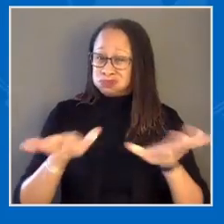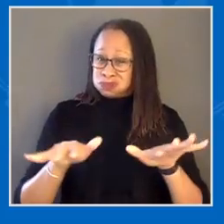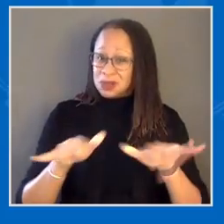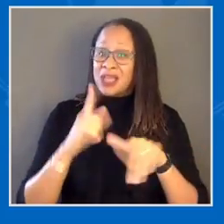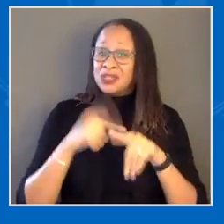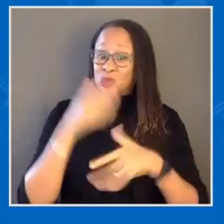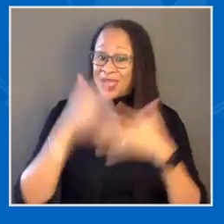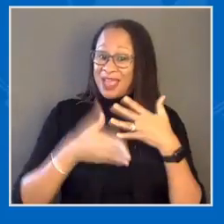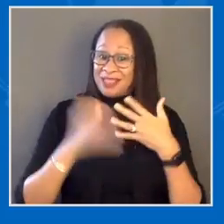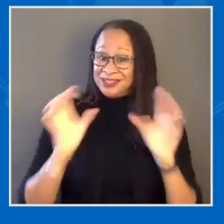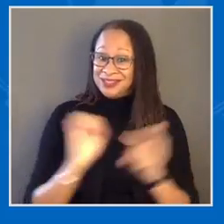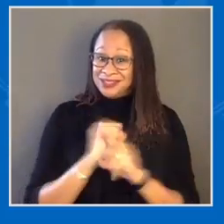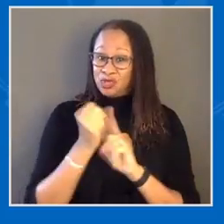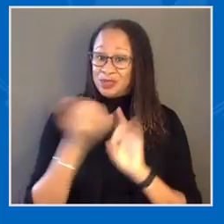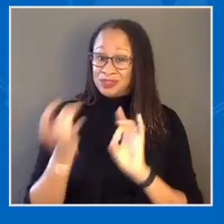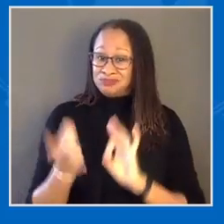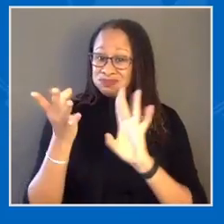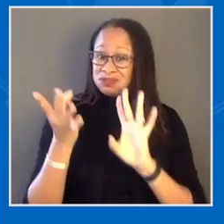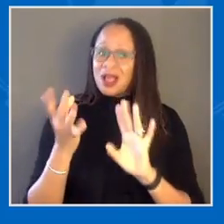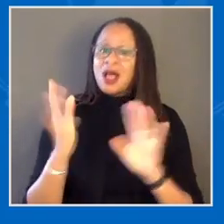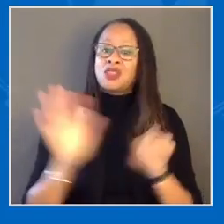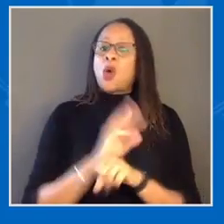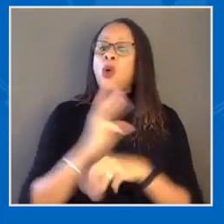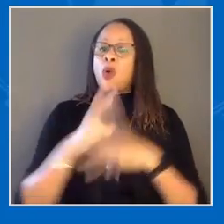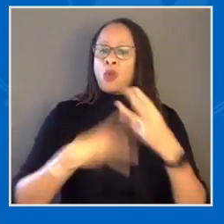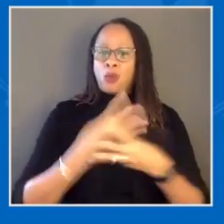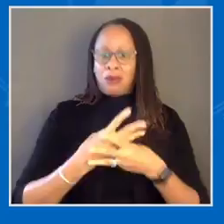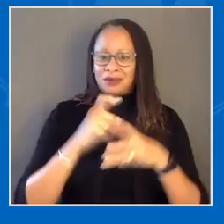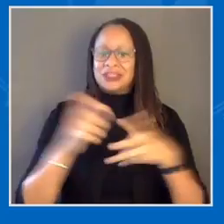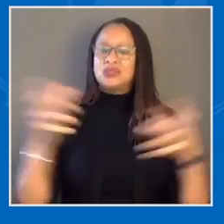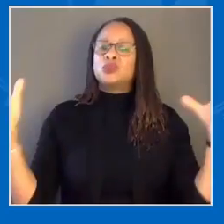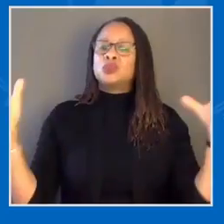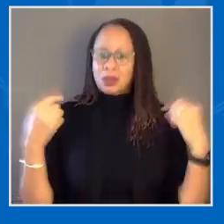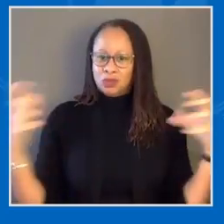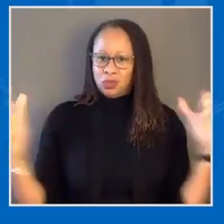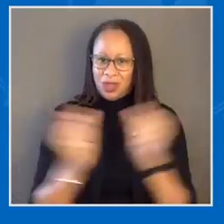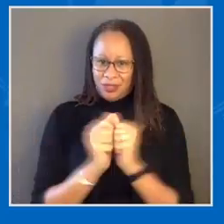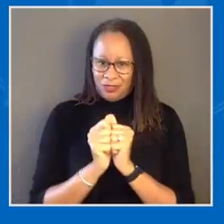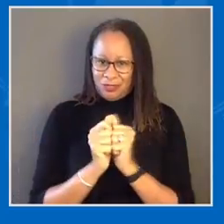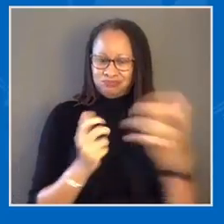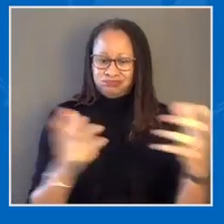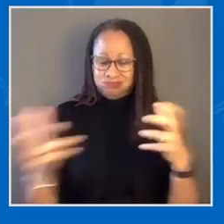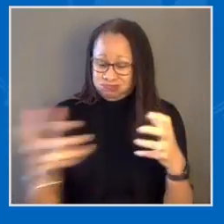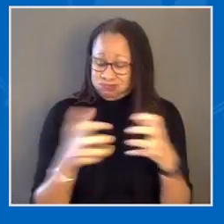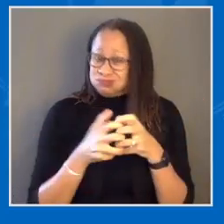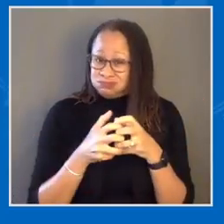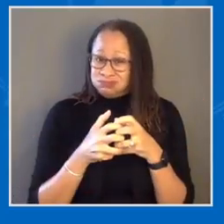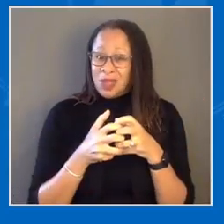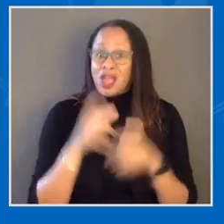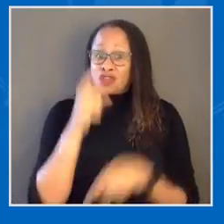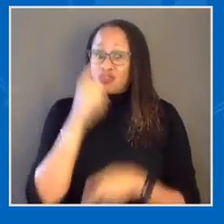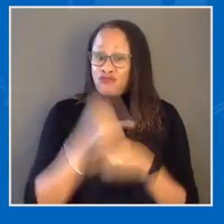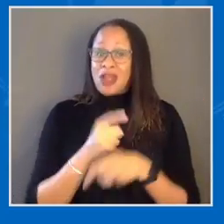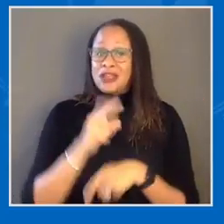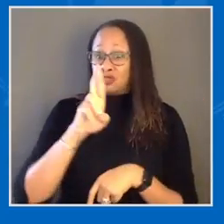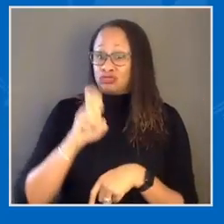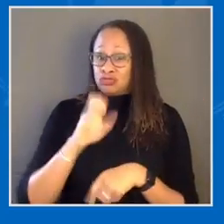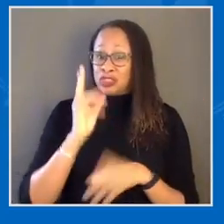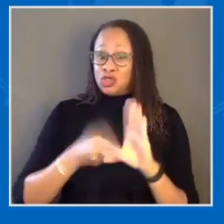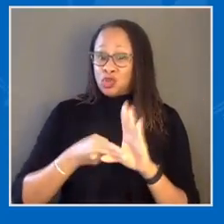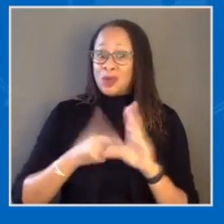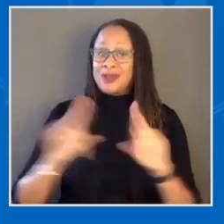crisis, the whole world must come together. You're right to rejoin Paris on day